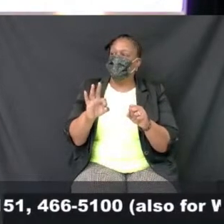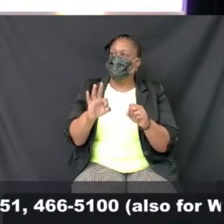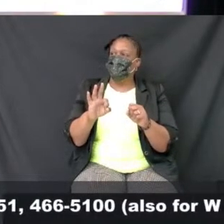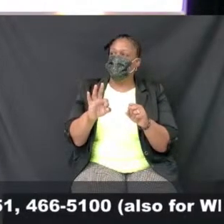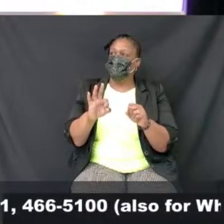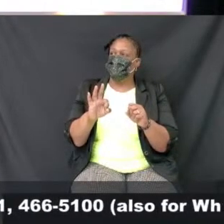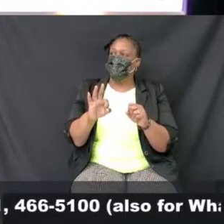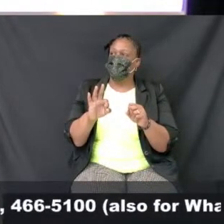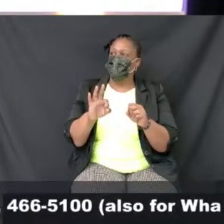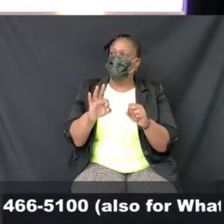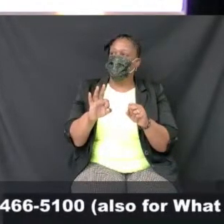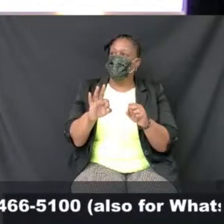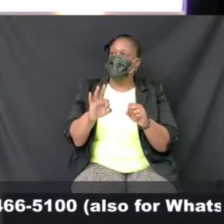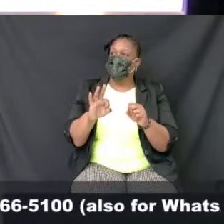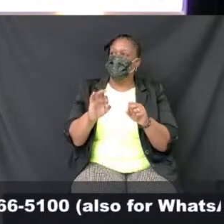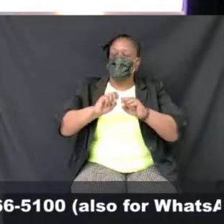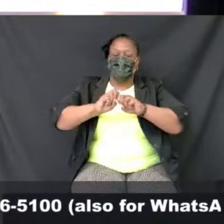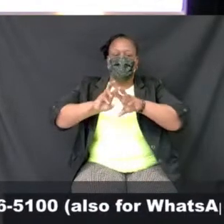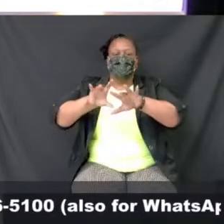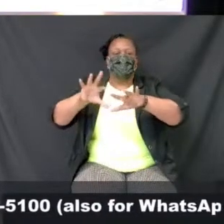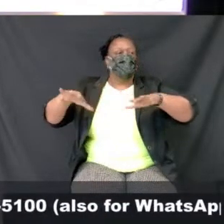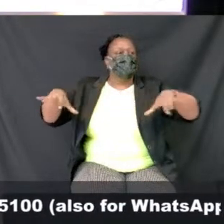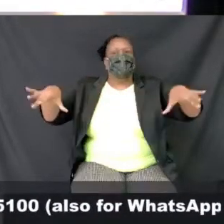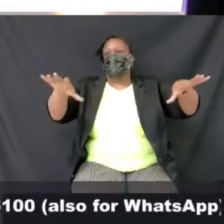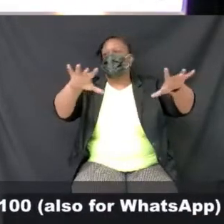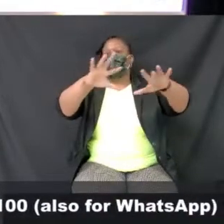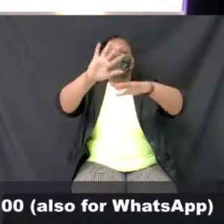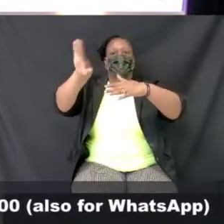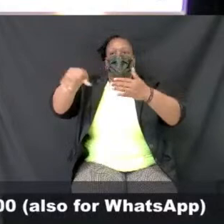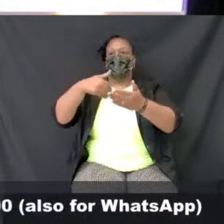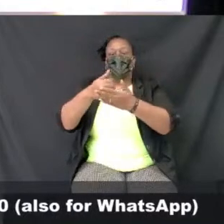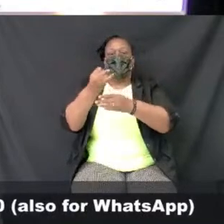clustered in some communities?